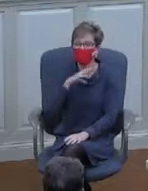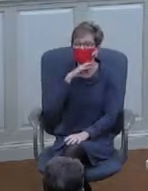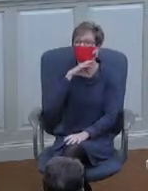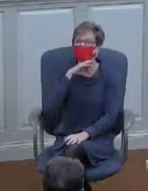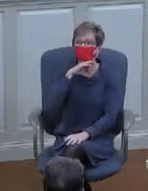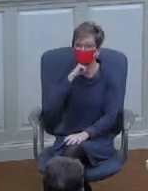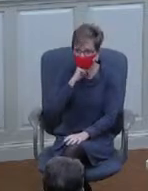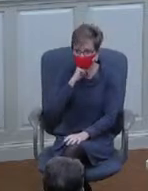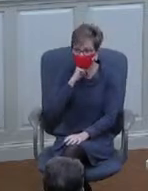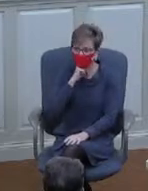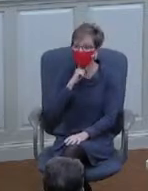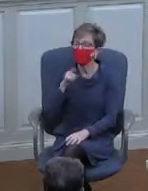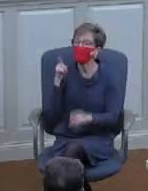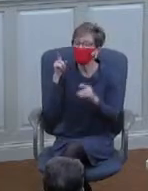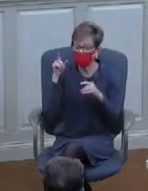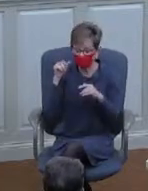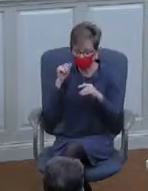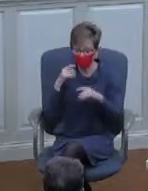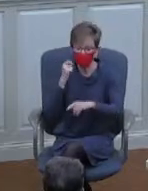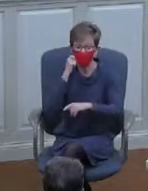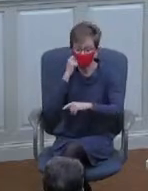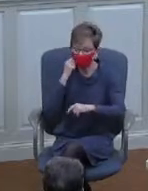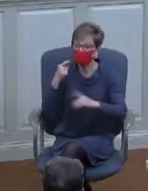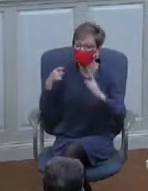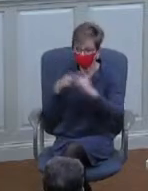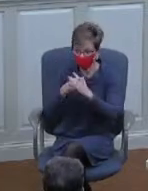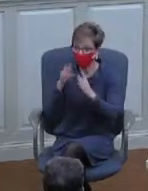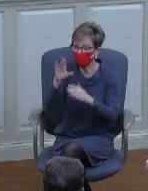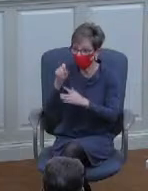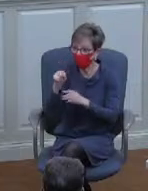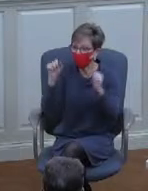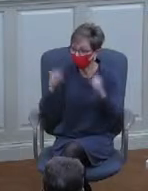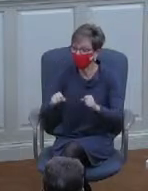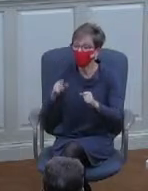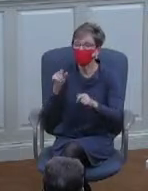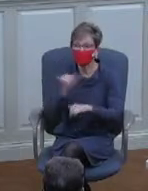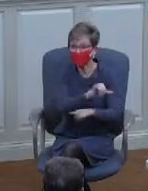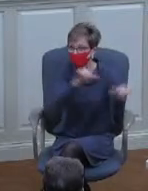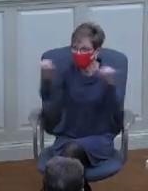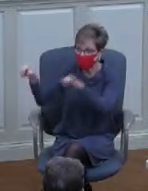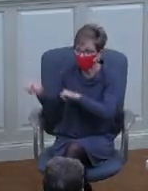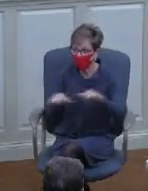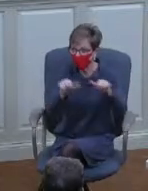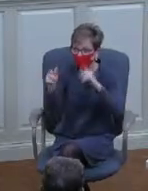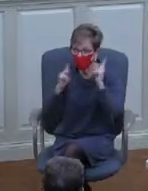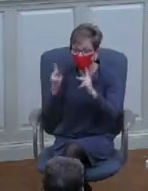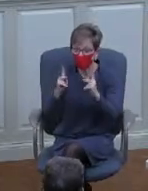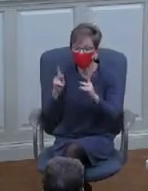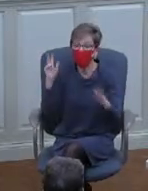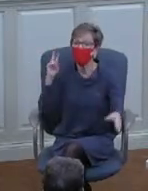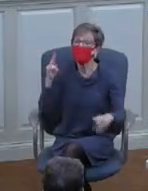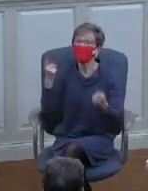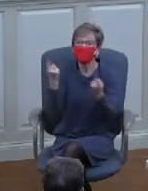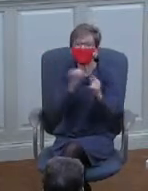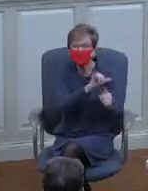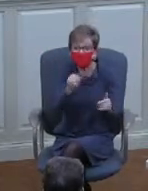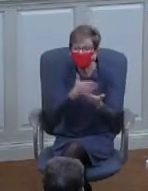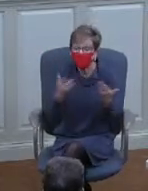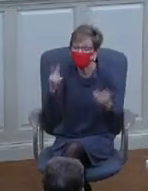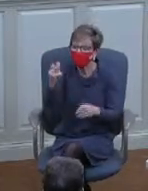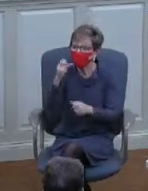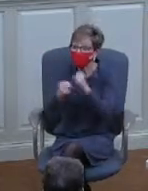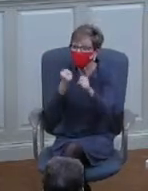to the laws of nature. Something of the same has happened 200 years later in the nation's capital.